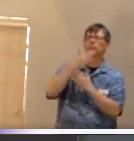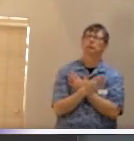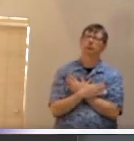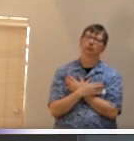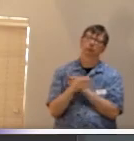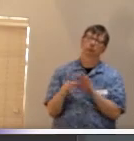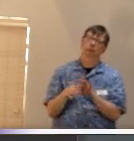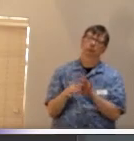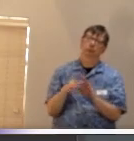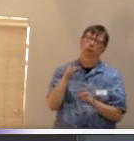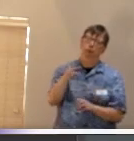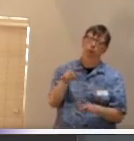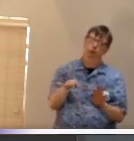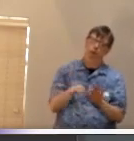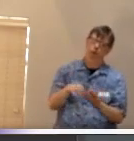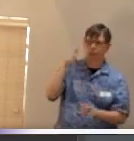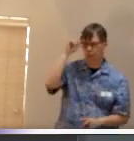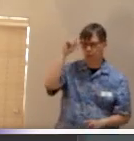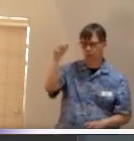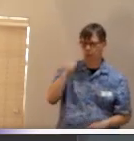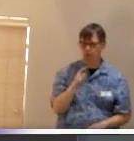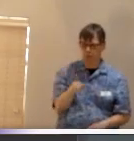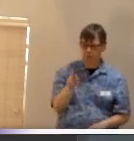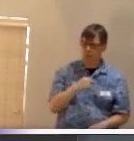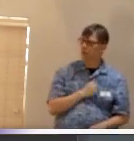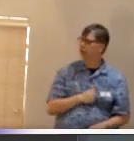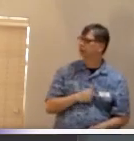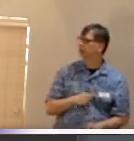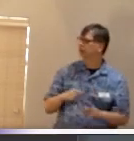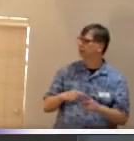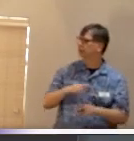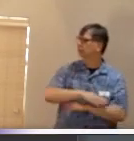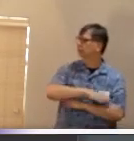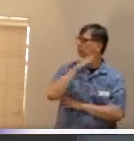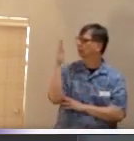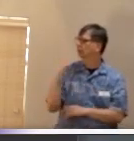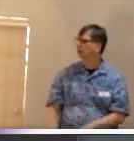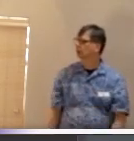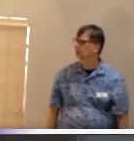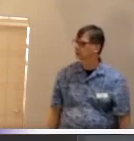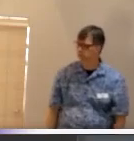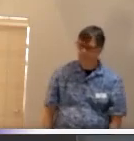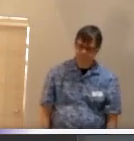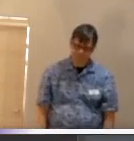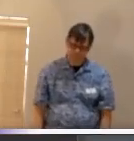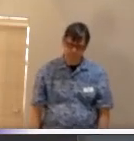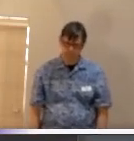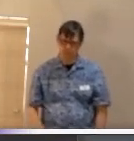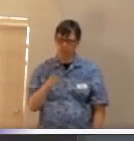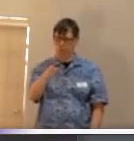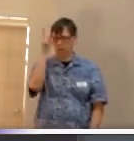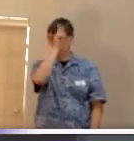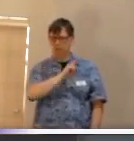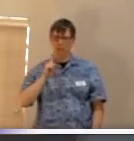Right? And can you see that? This is the most loving thing. So I want you and I invite you in the week as you face the things